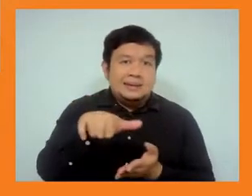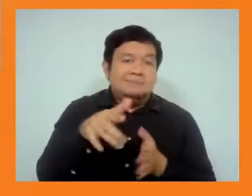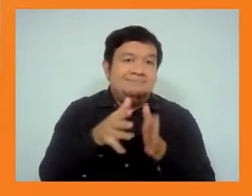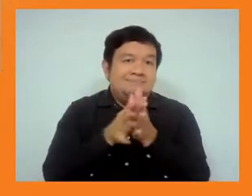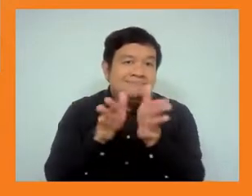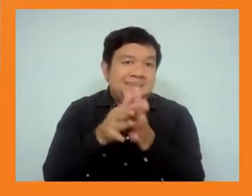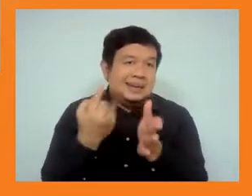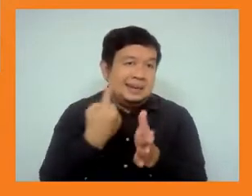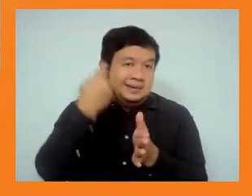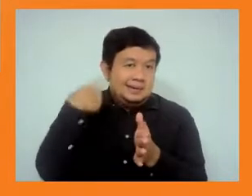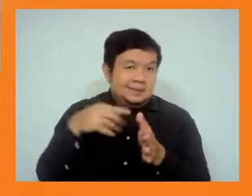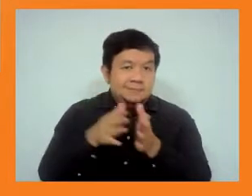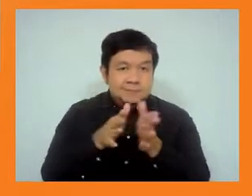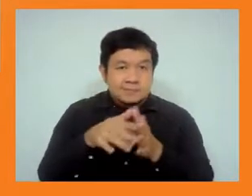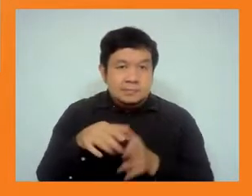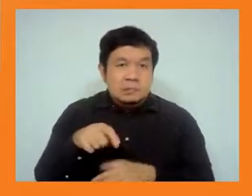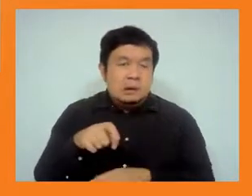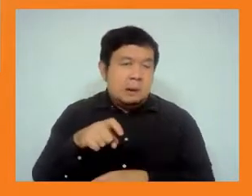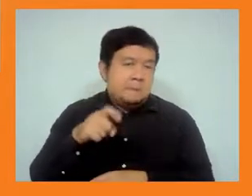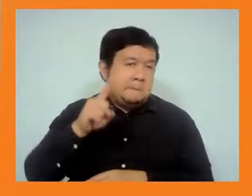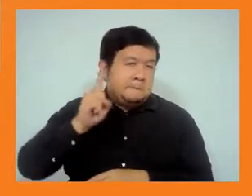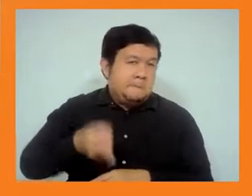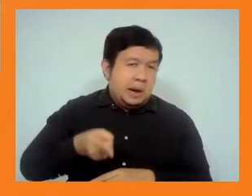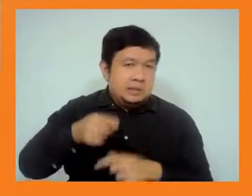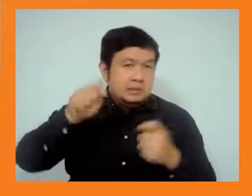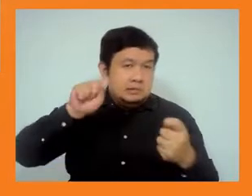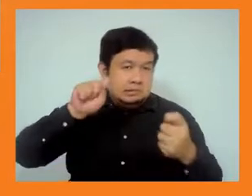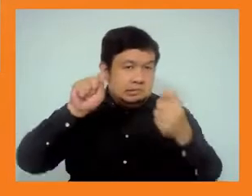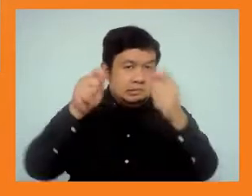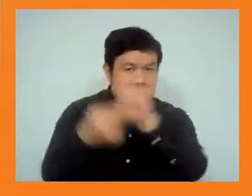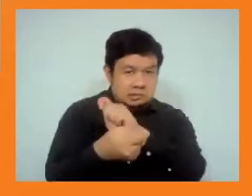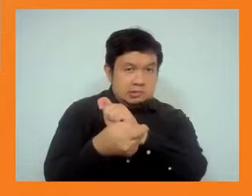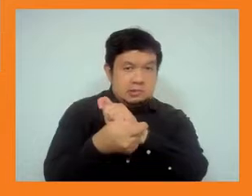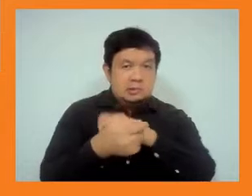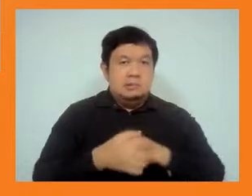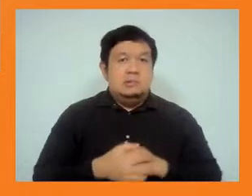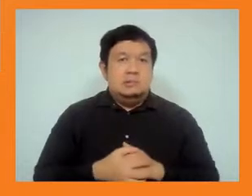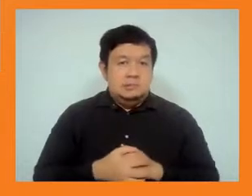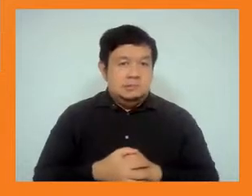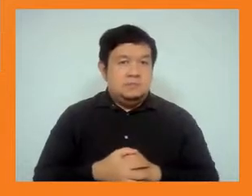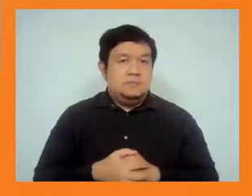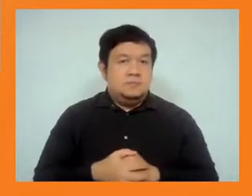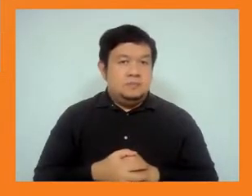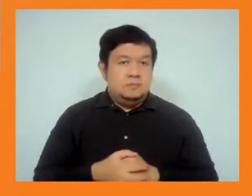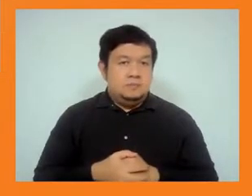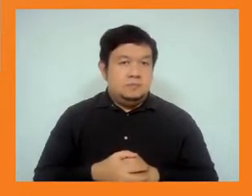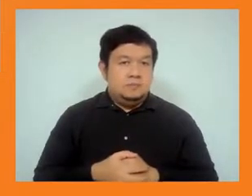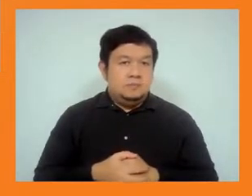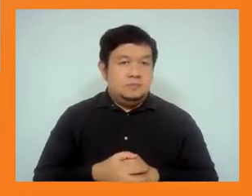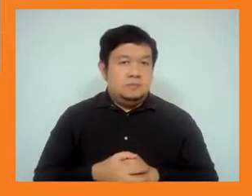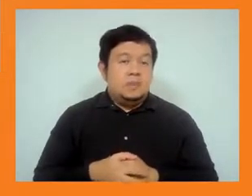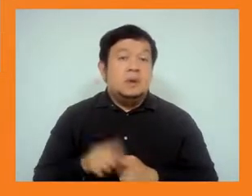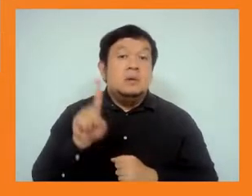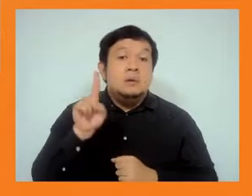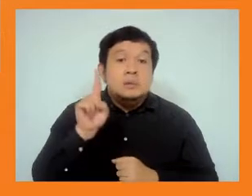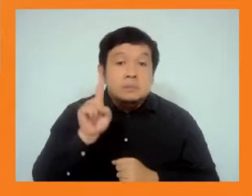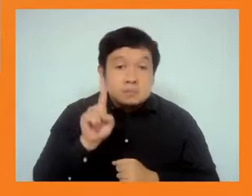2020 evaluation report on labor and working conditions. They zeroed in on